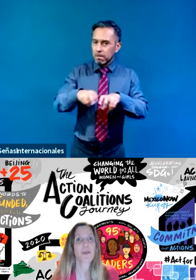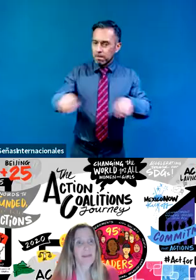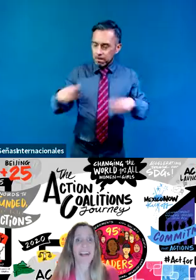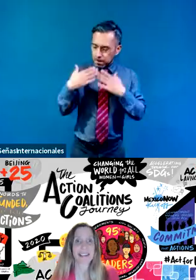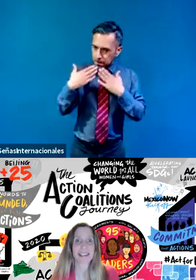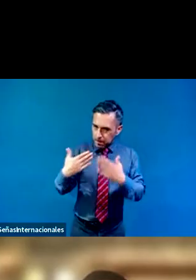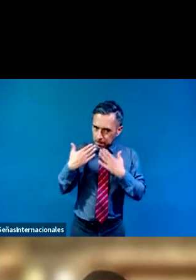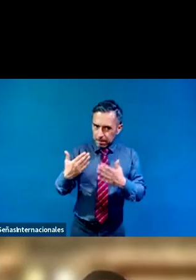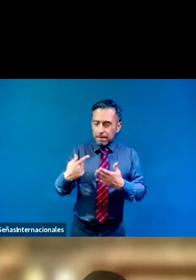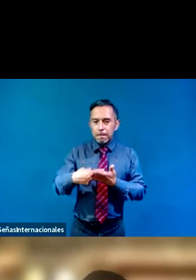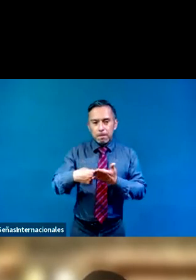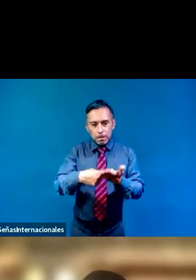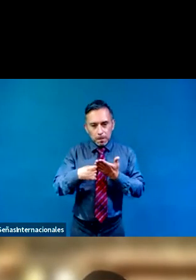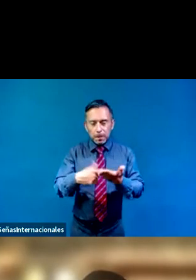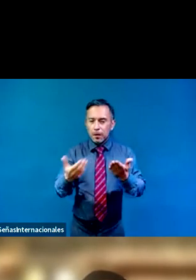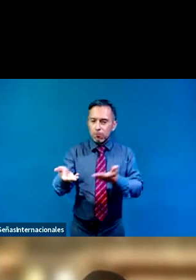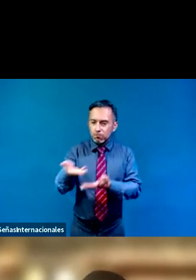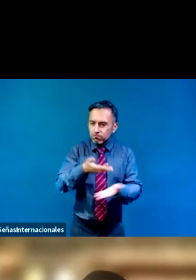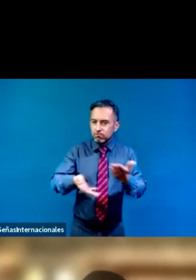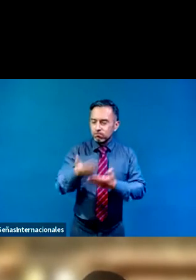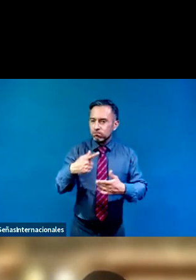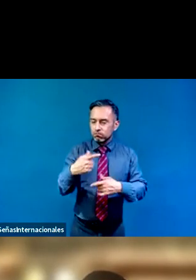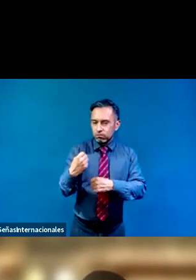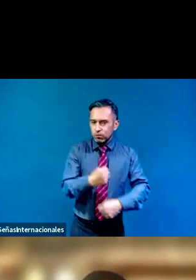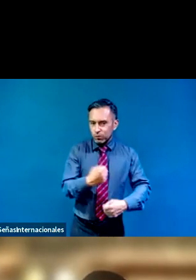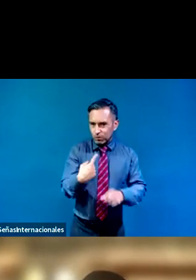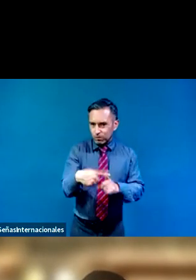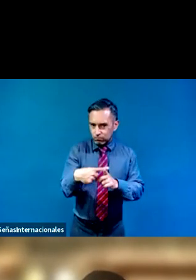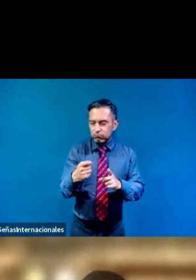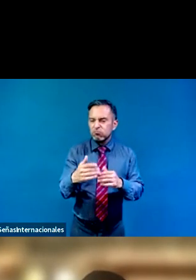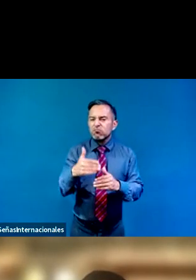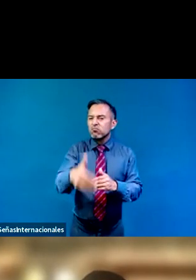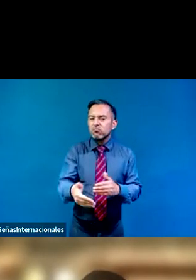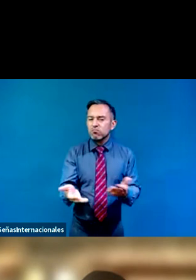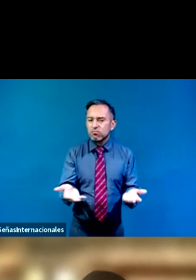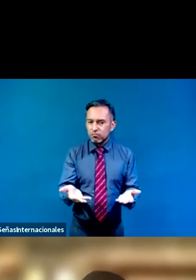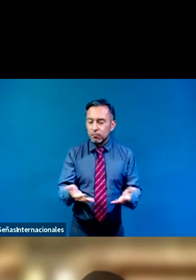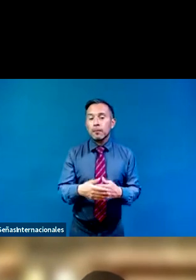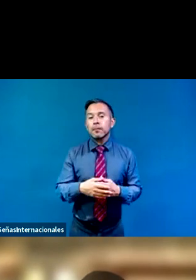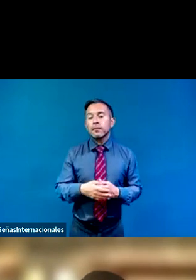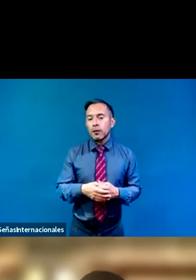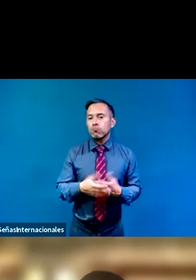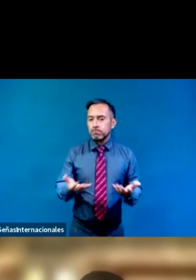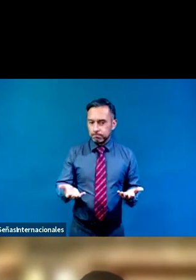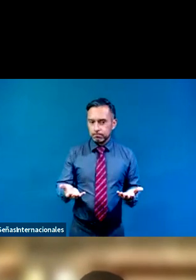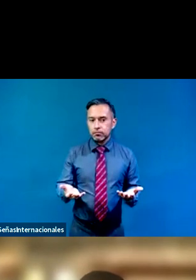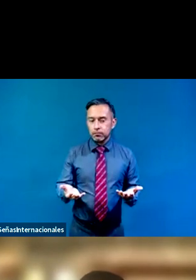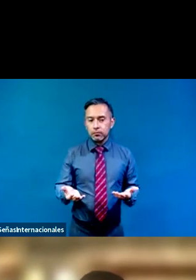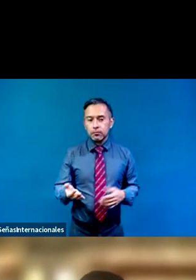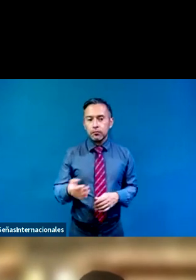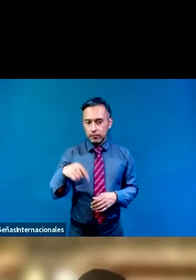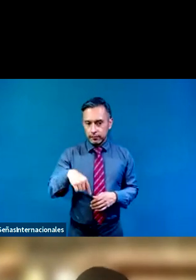So what comes next? We have shared with you this draft acceleration plan, this draft